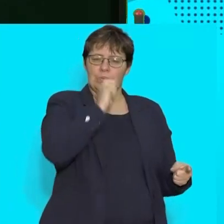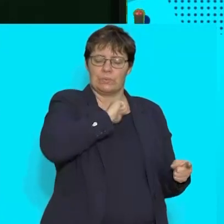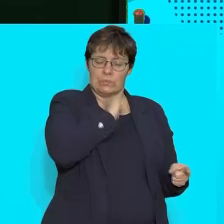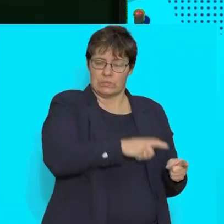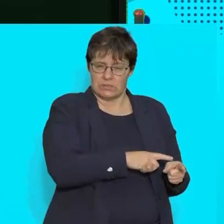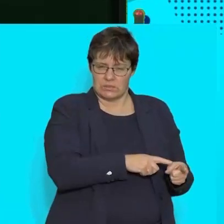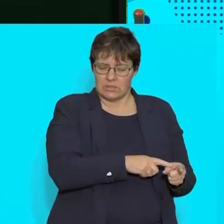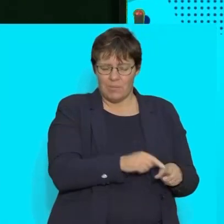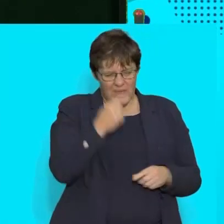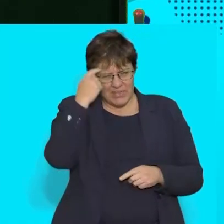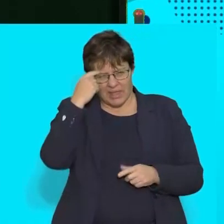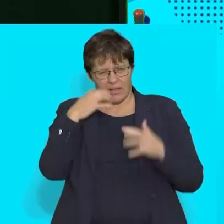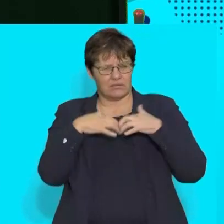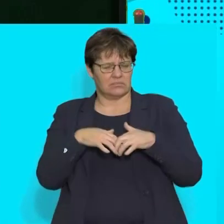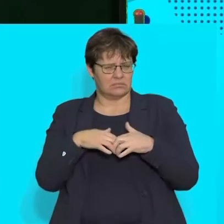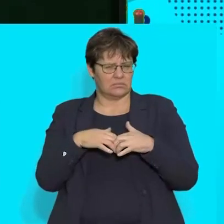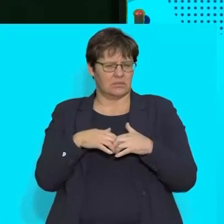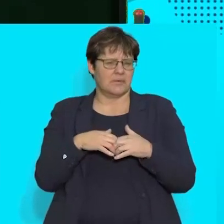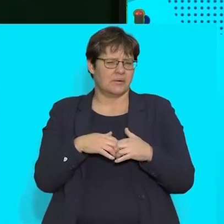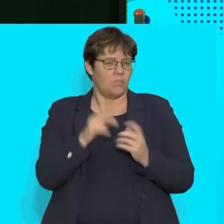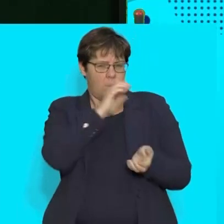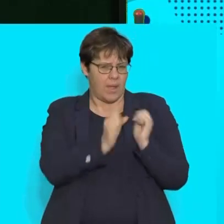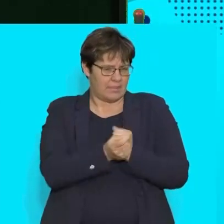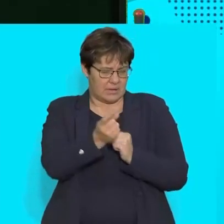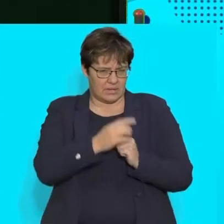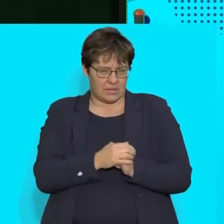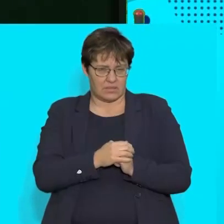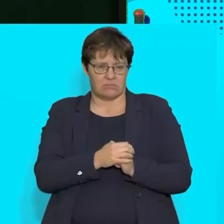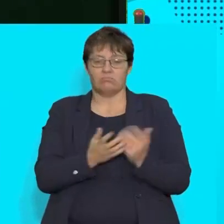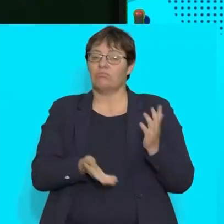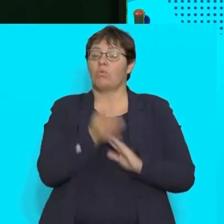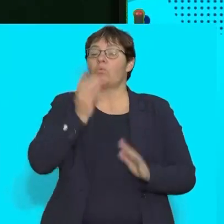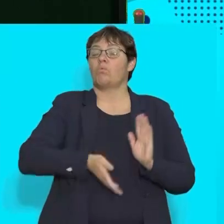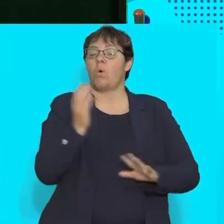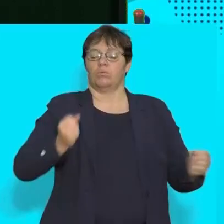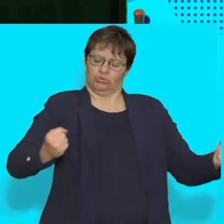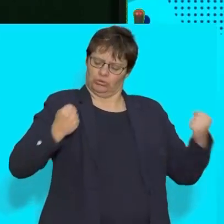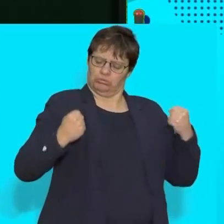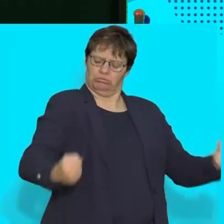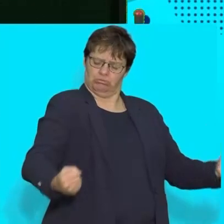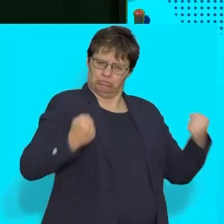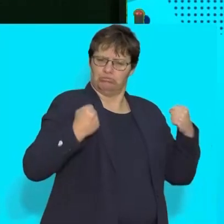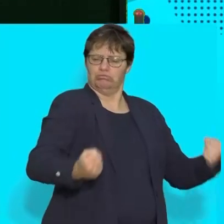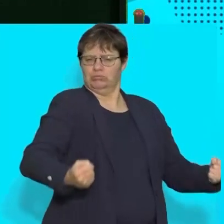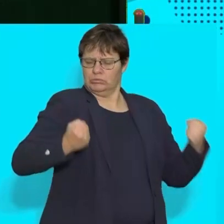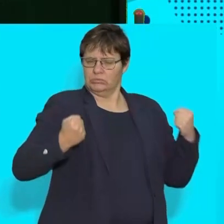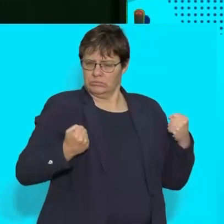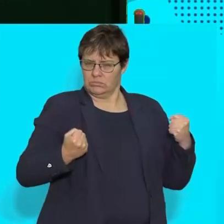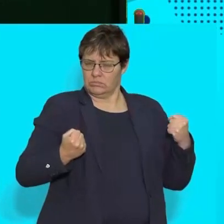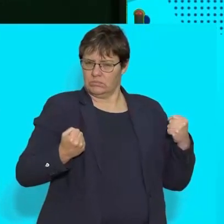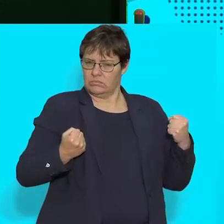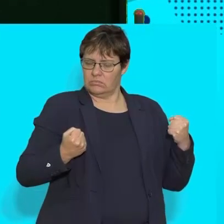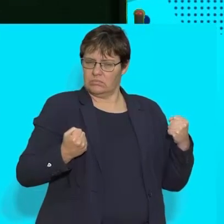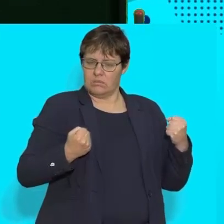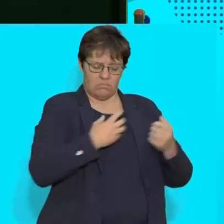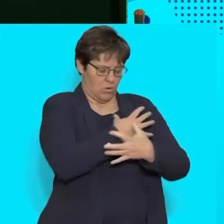guys, think about those things that happen to you. So if you go to gym and if you decide to exercise and if